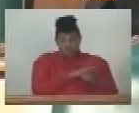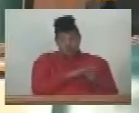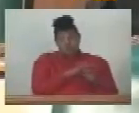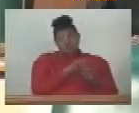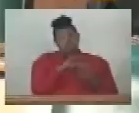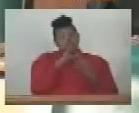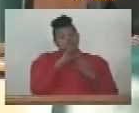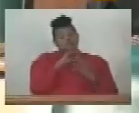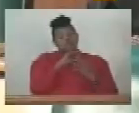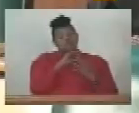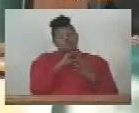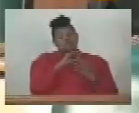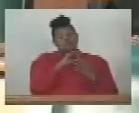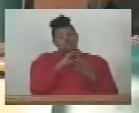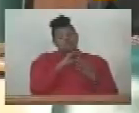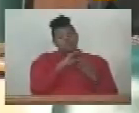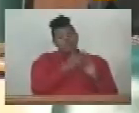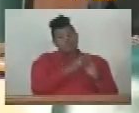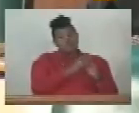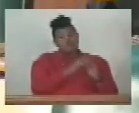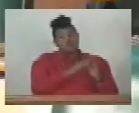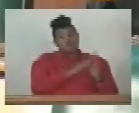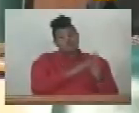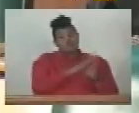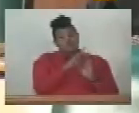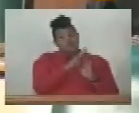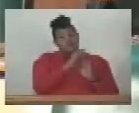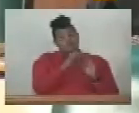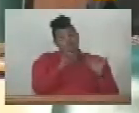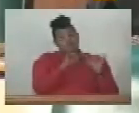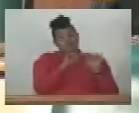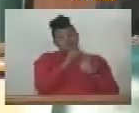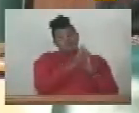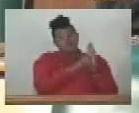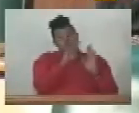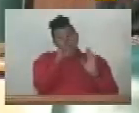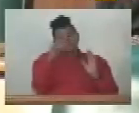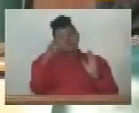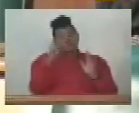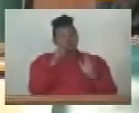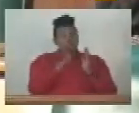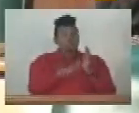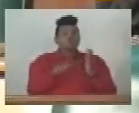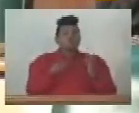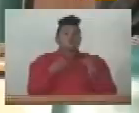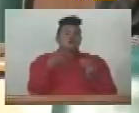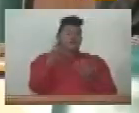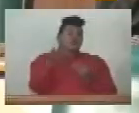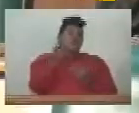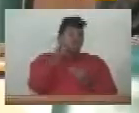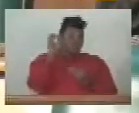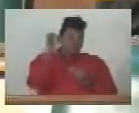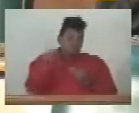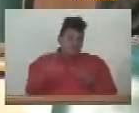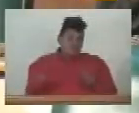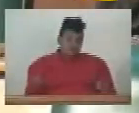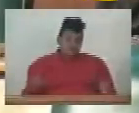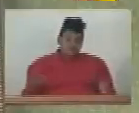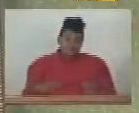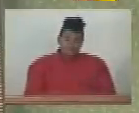Community Development Measures Act 2017. Notes which I gave earlier. Note one by